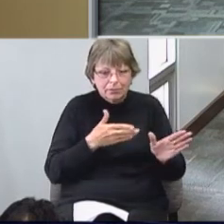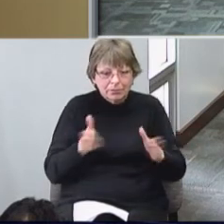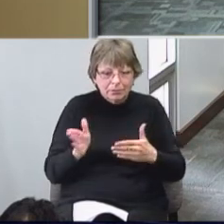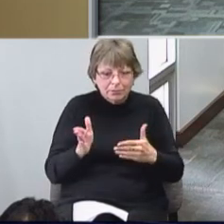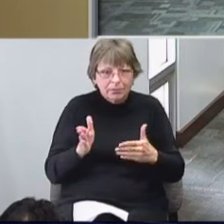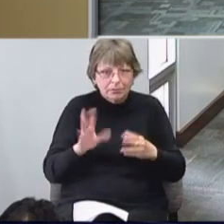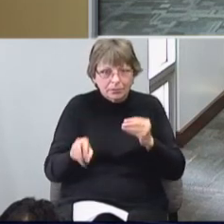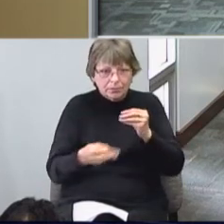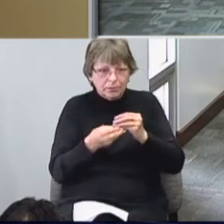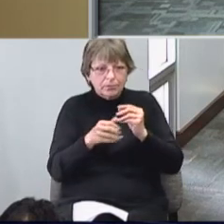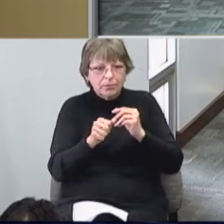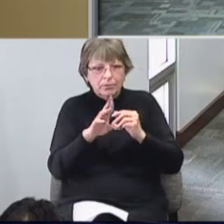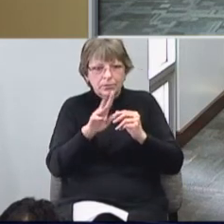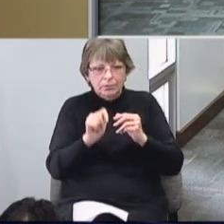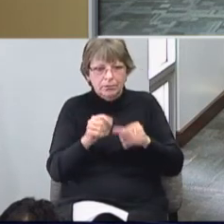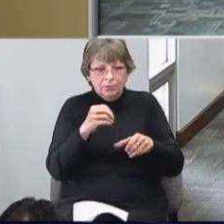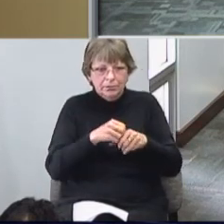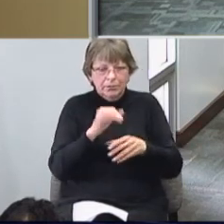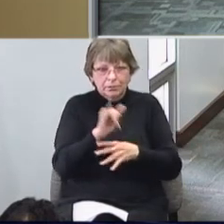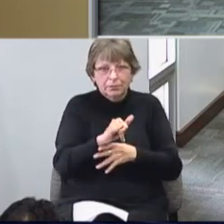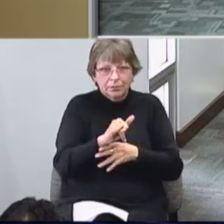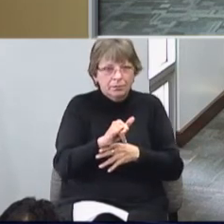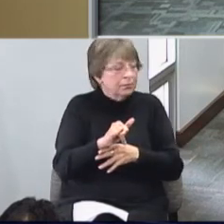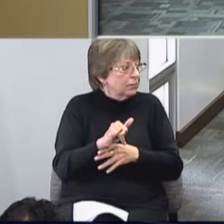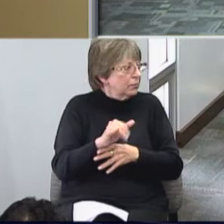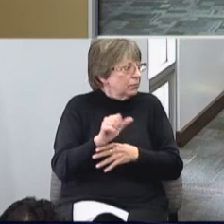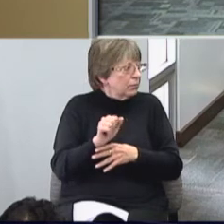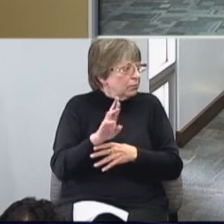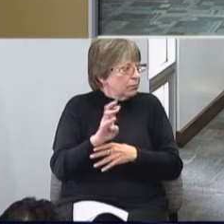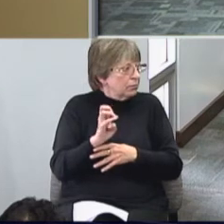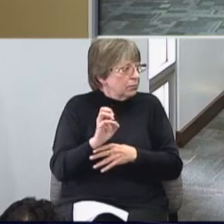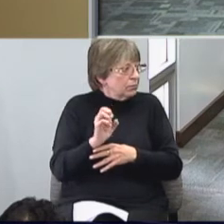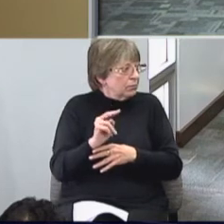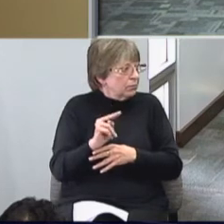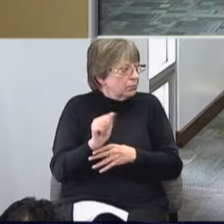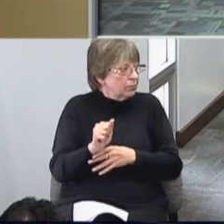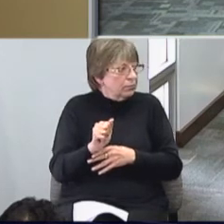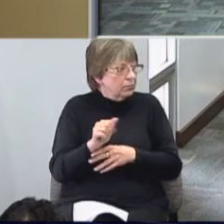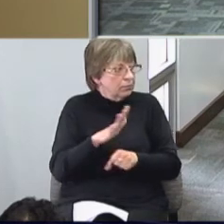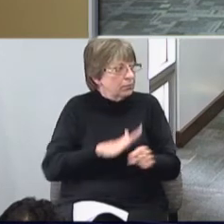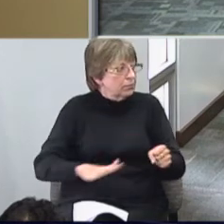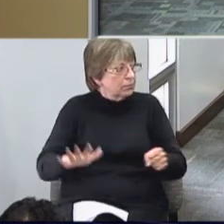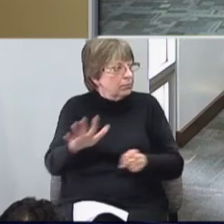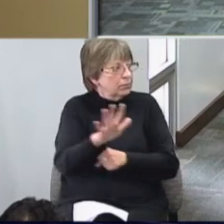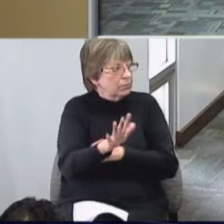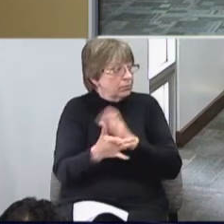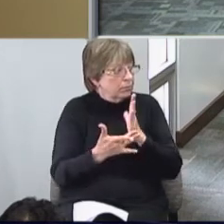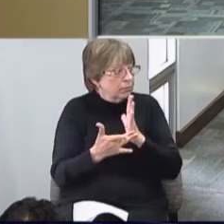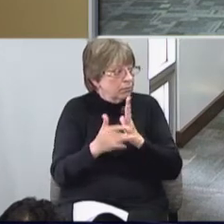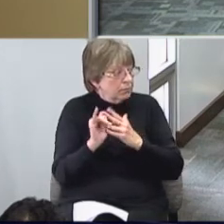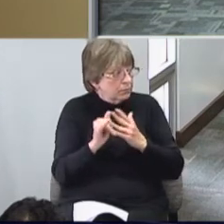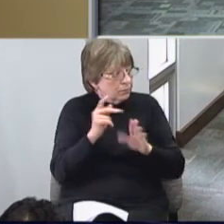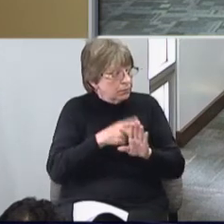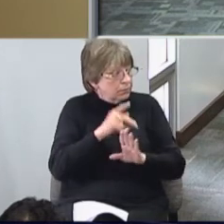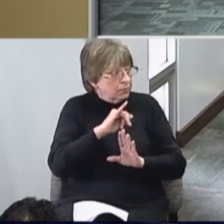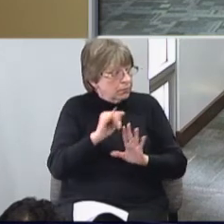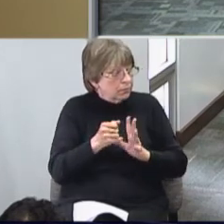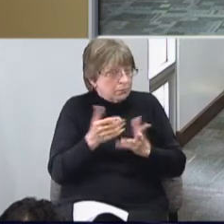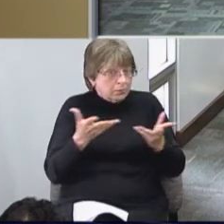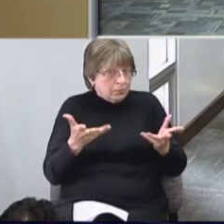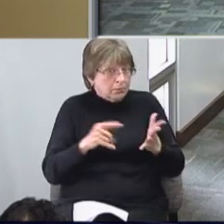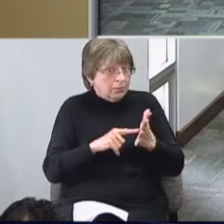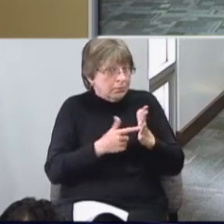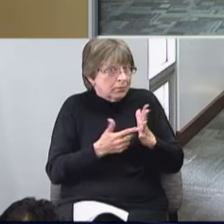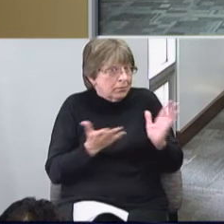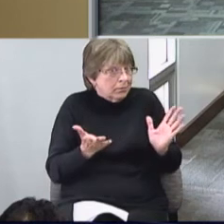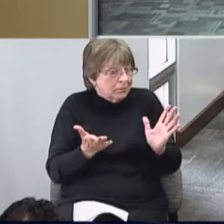art and whatever in that facility. So technically, I guess, is that project already underway? I guess that's a